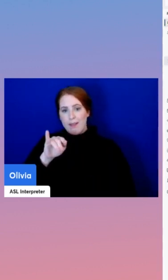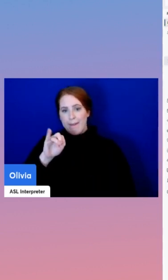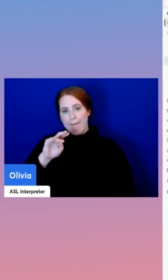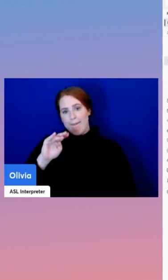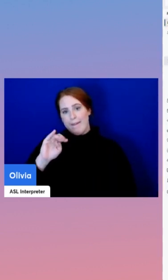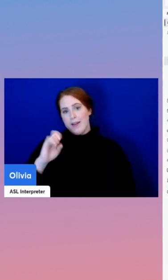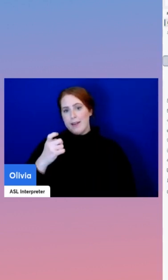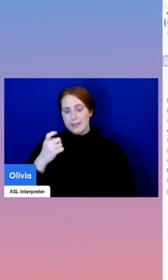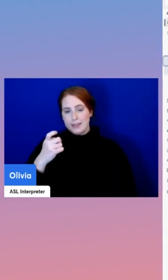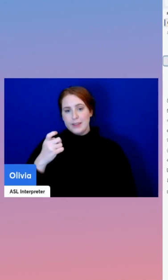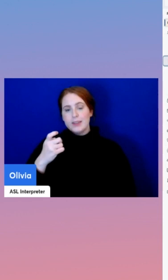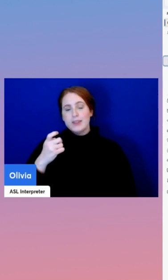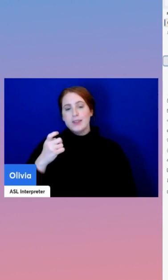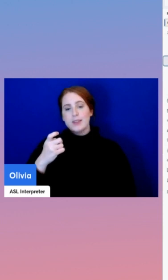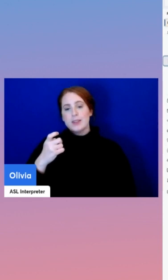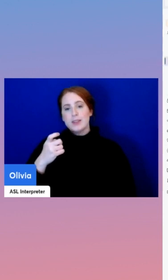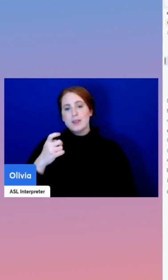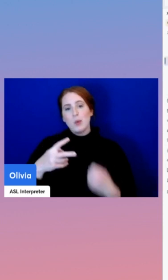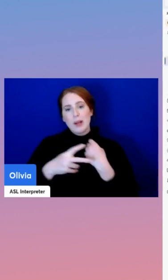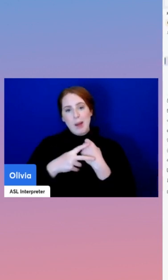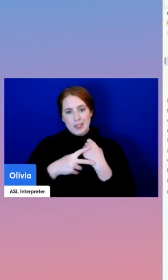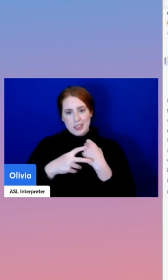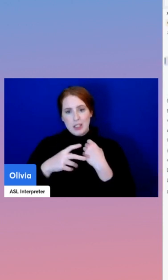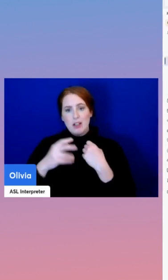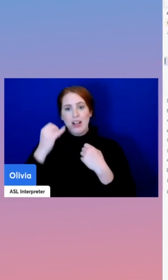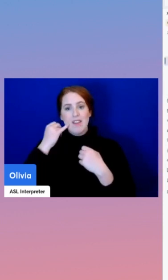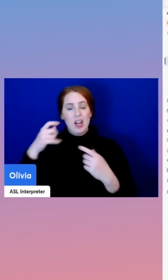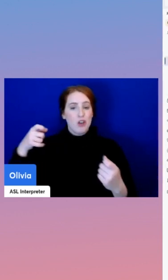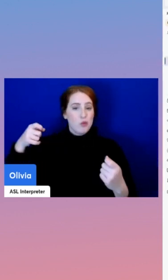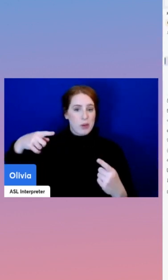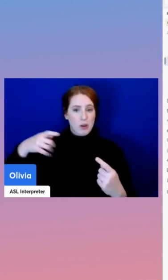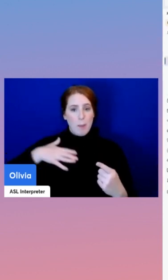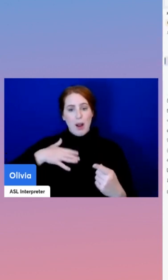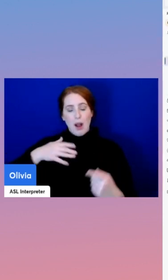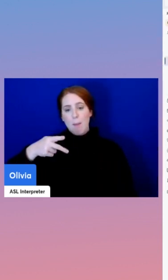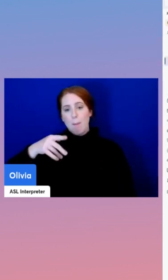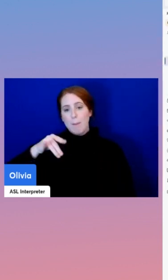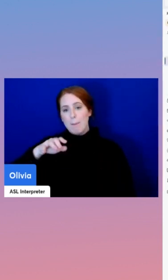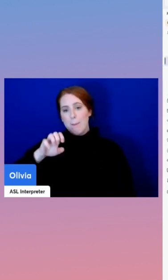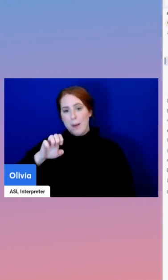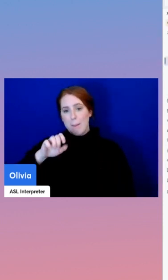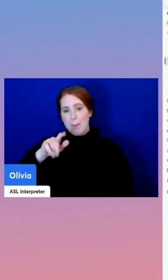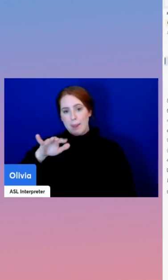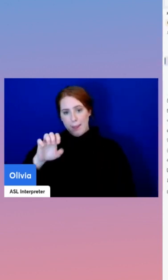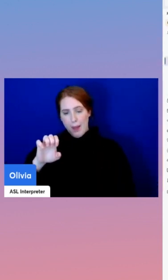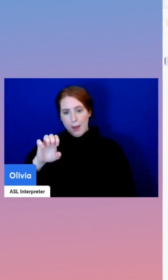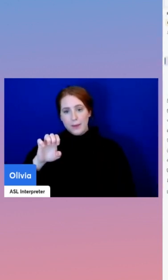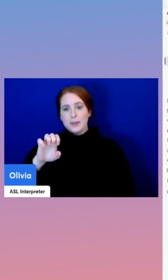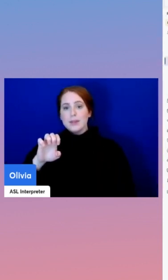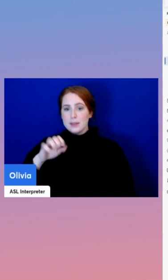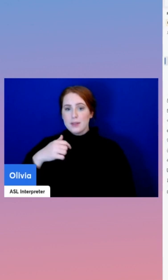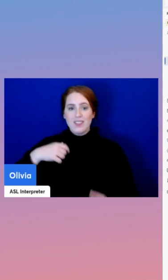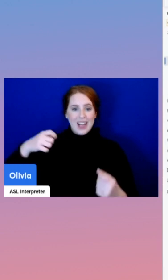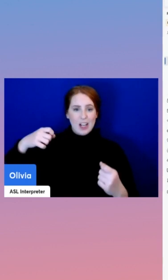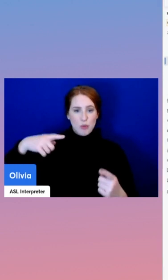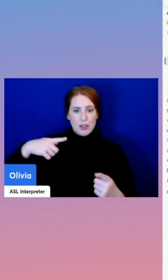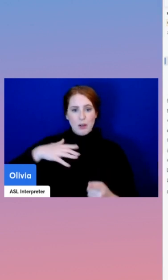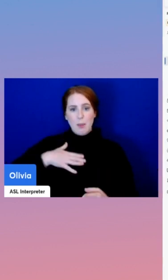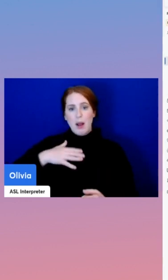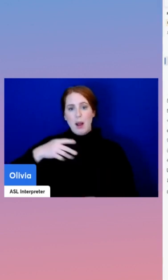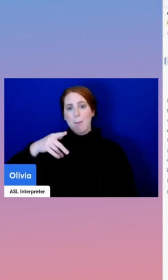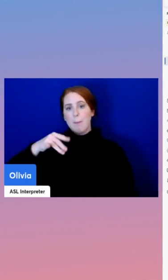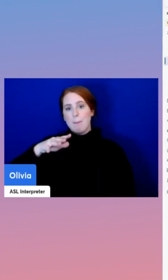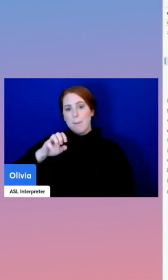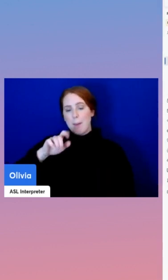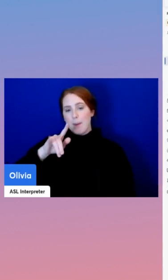repository, if I trigger my pipeline if I trigger my pipeline like this. So I'm gonna